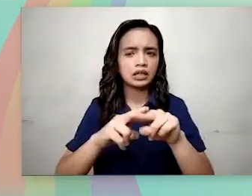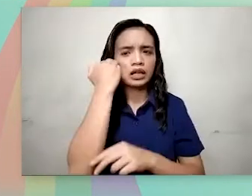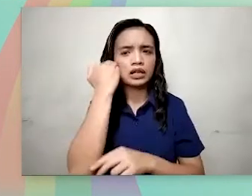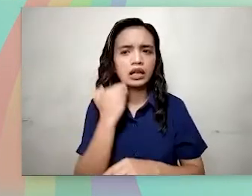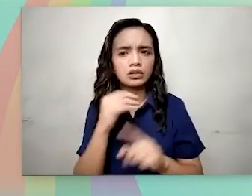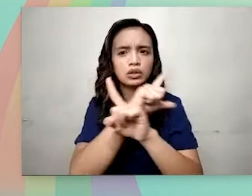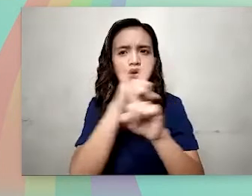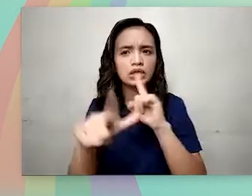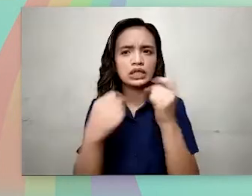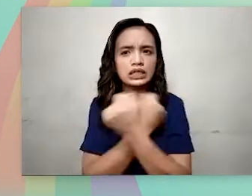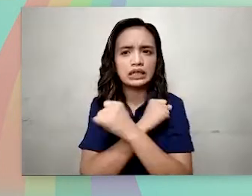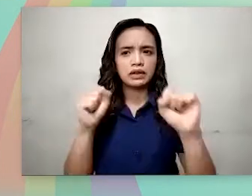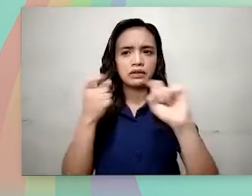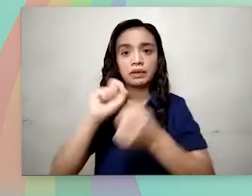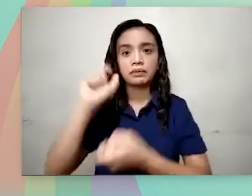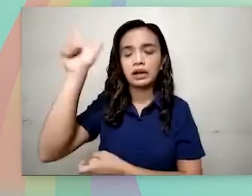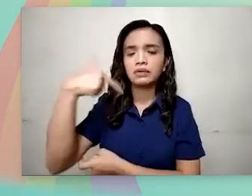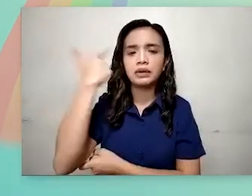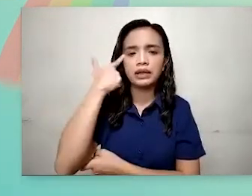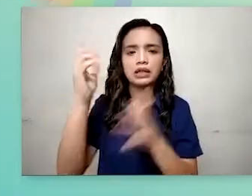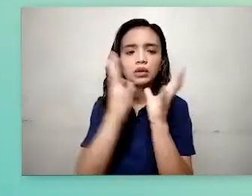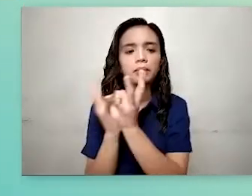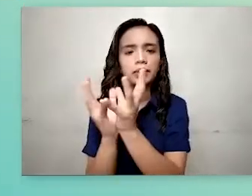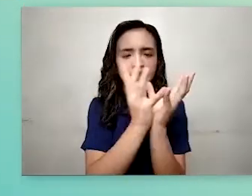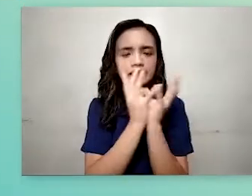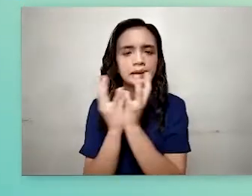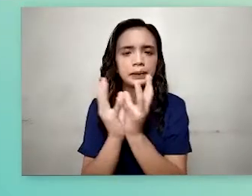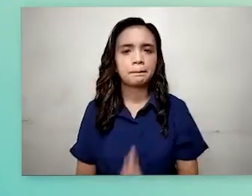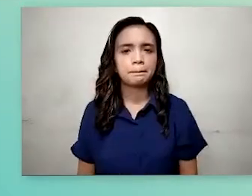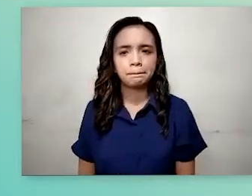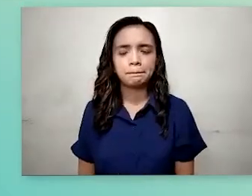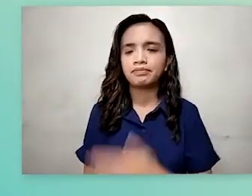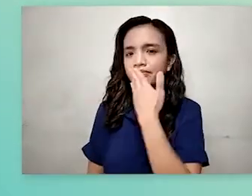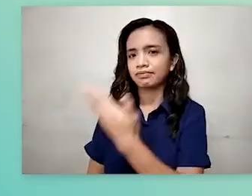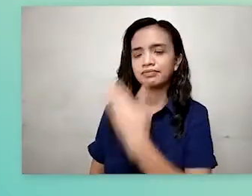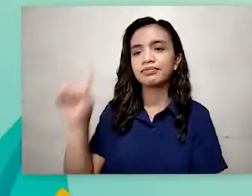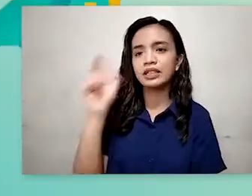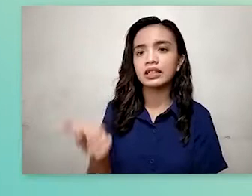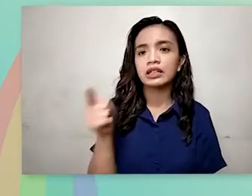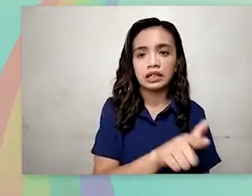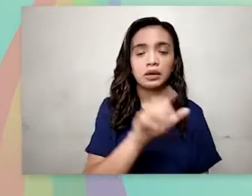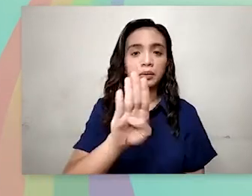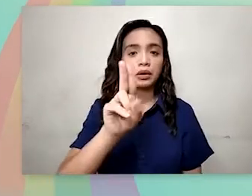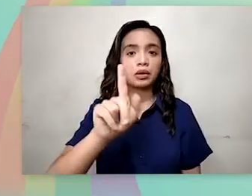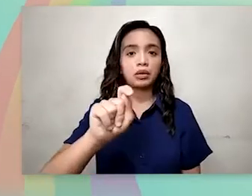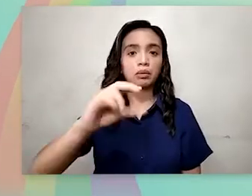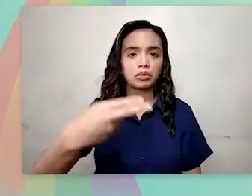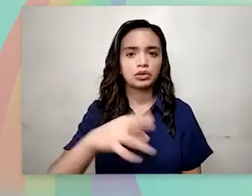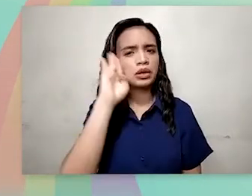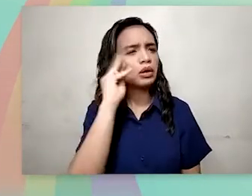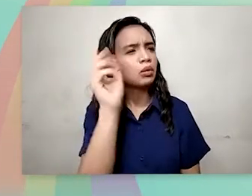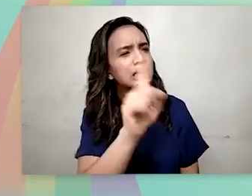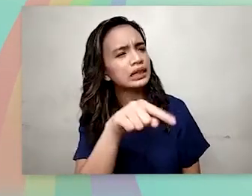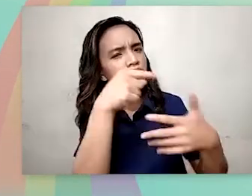digital exclusion, and lack of social safety nets coming from the government and the community. No? Great, thank you, Vince. How about